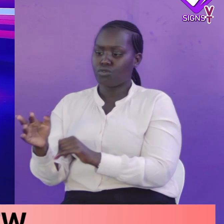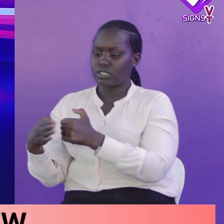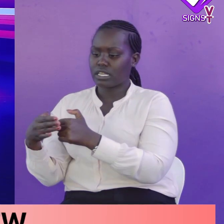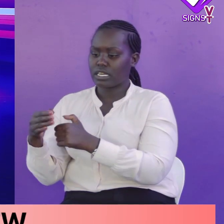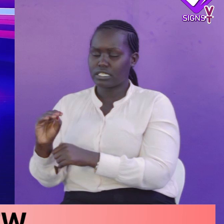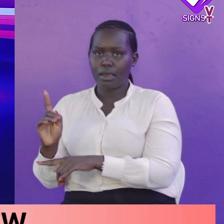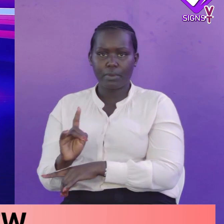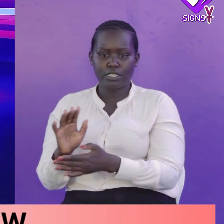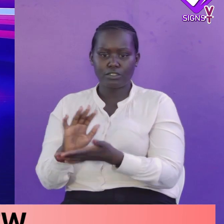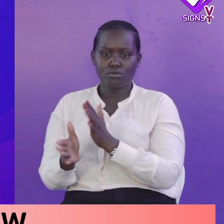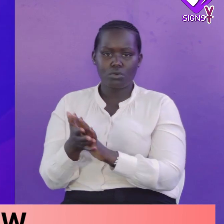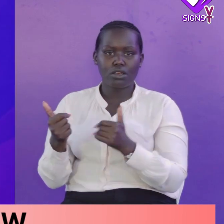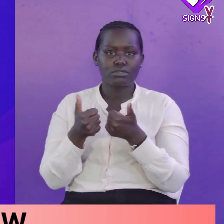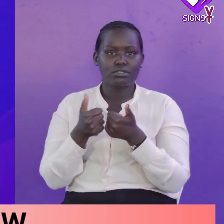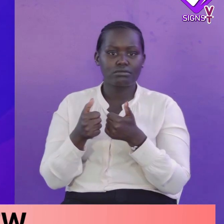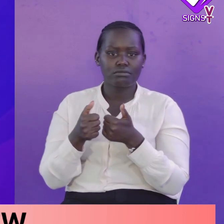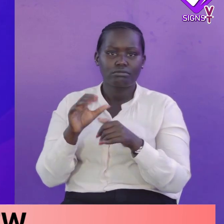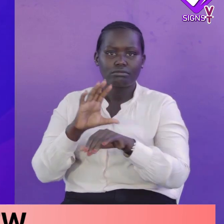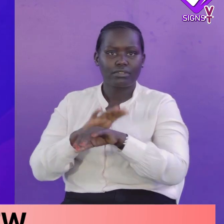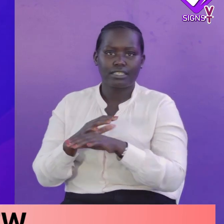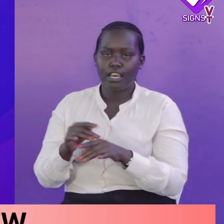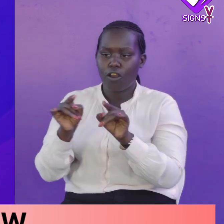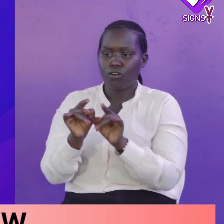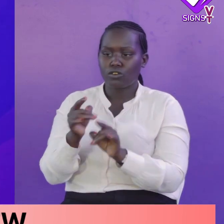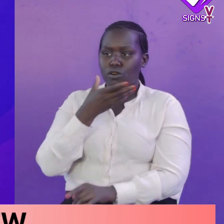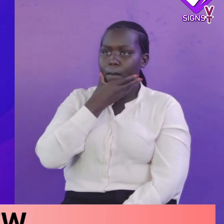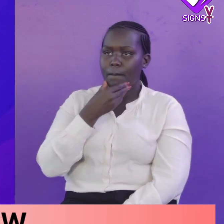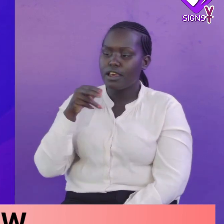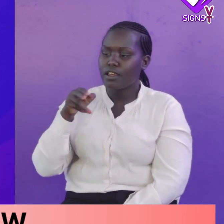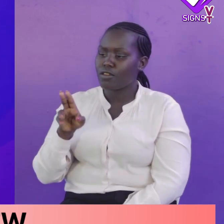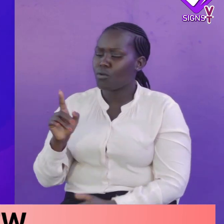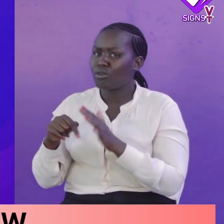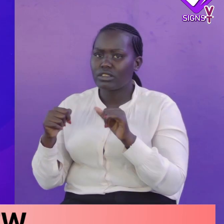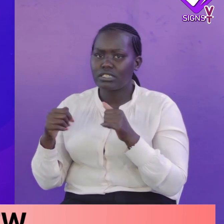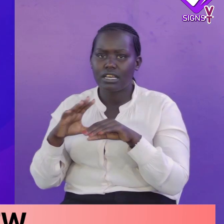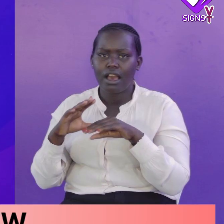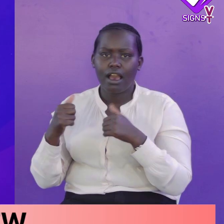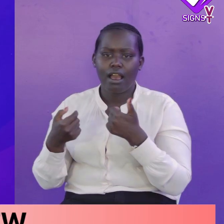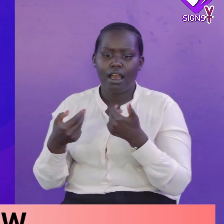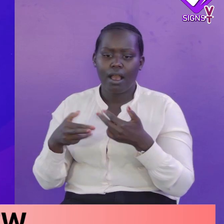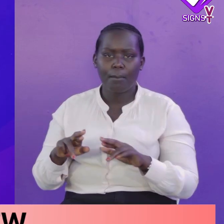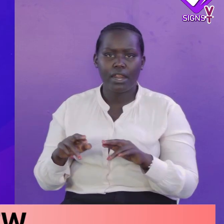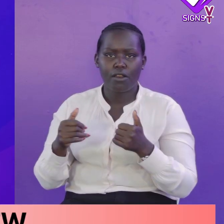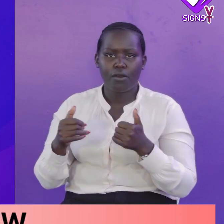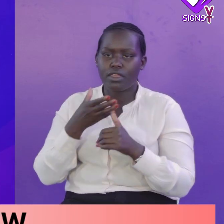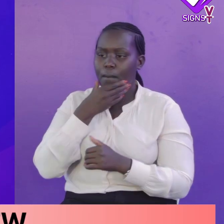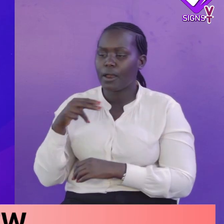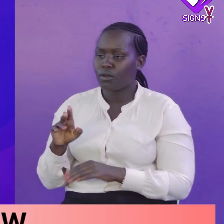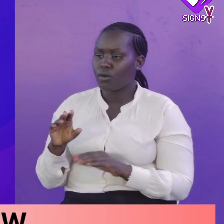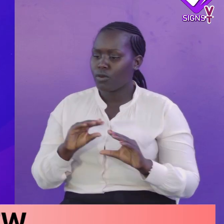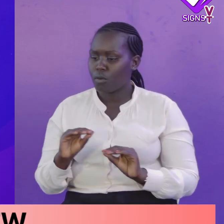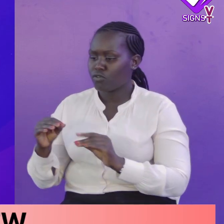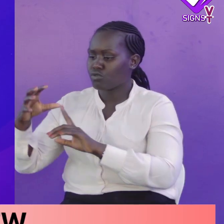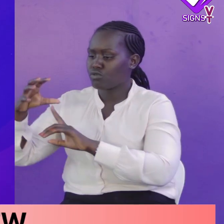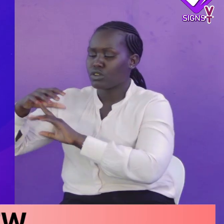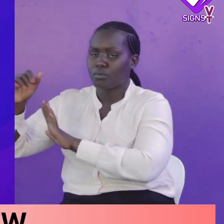scoring and you are not struggling. Also, Manchester United, nini inafanyika na Manu sasa inafaa wapelekwe championship